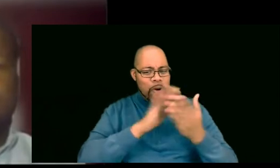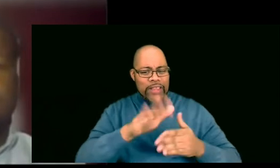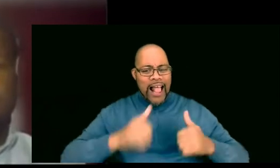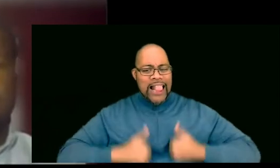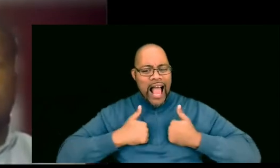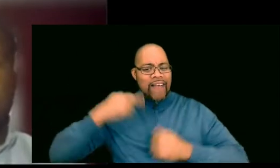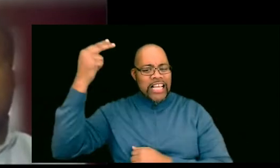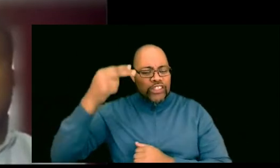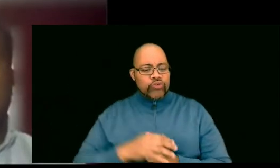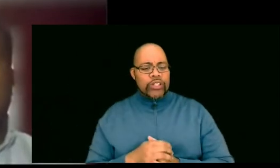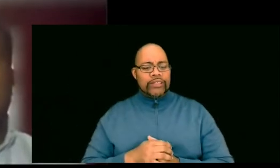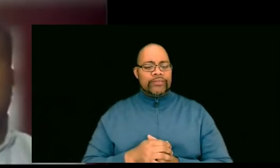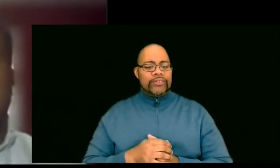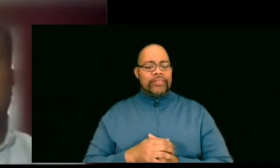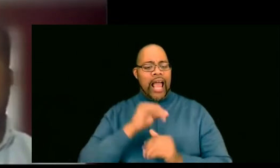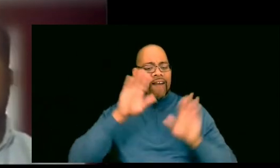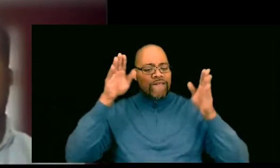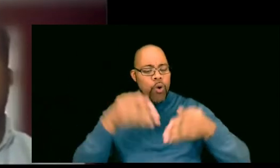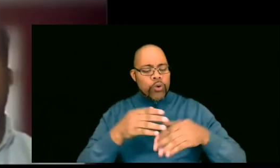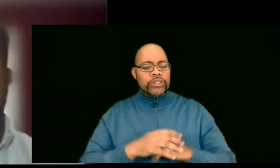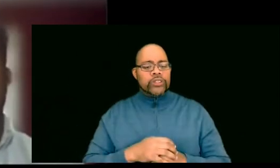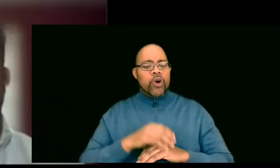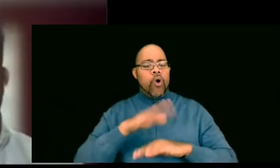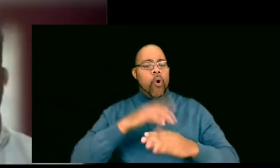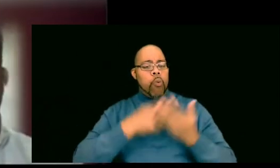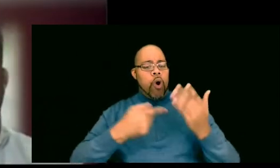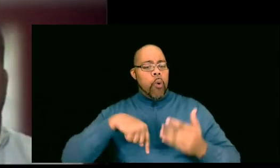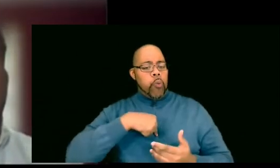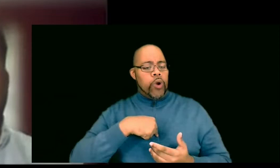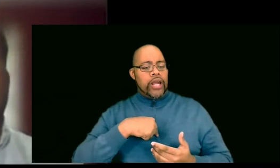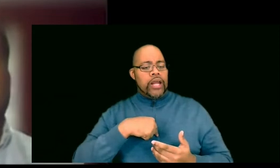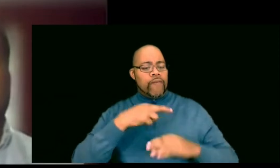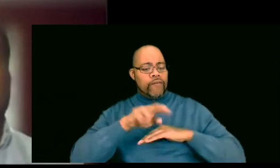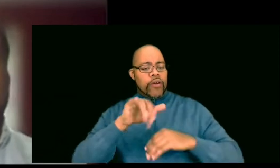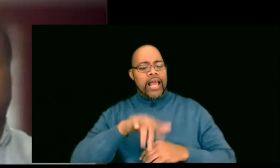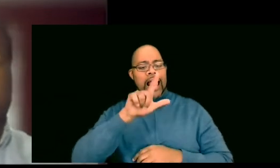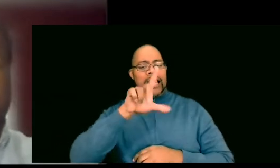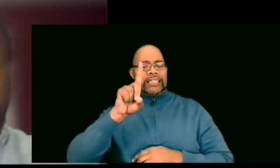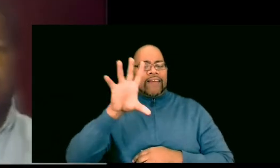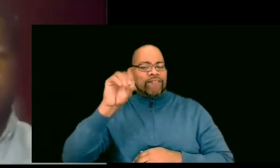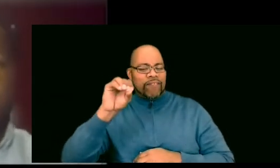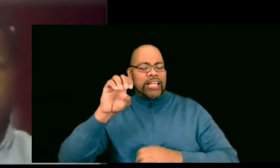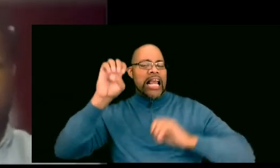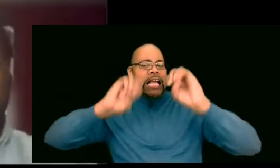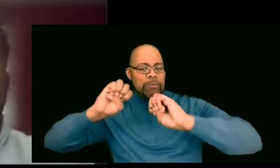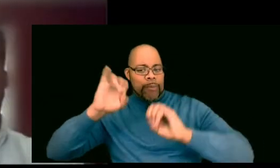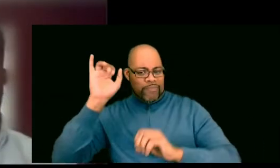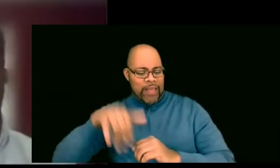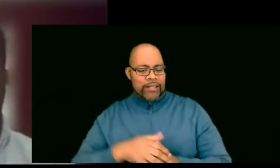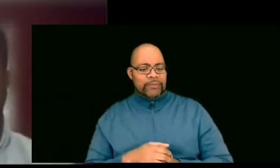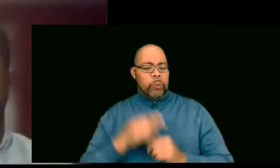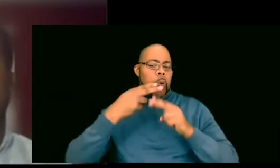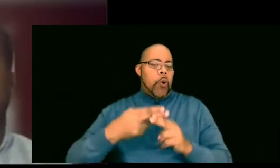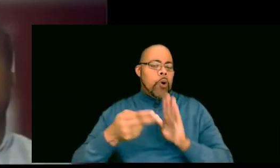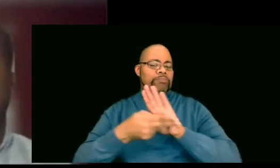life history, but and then focused on what we were then referring to as a LD50